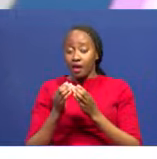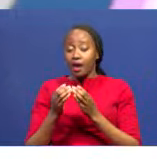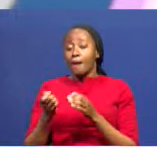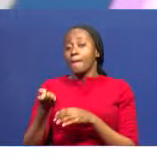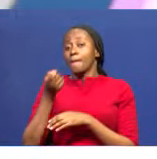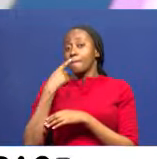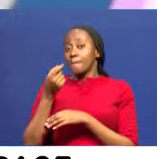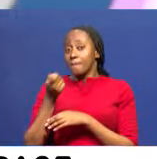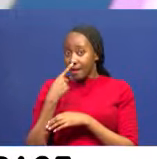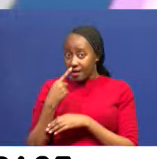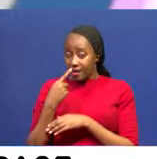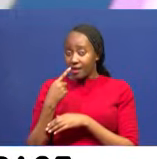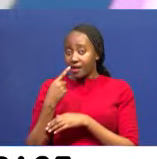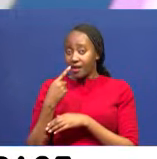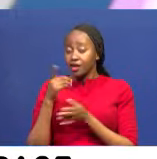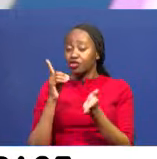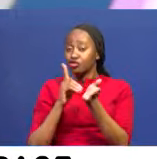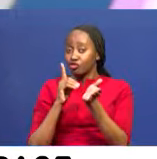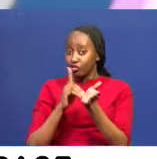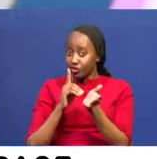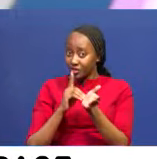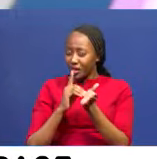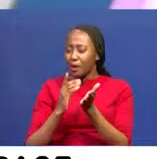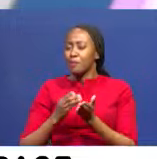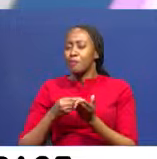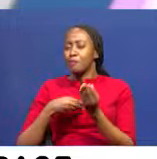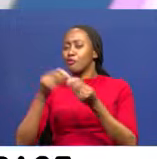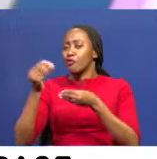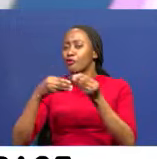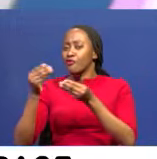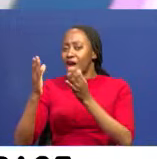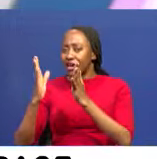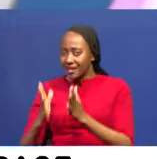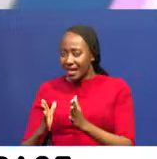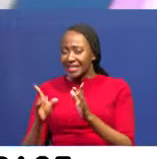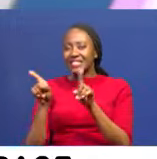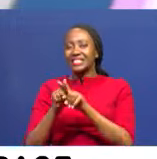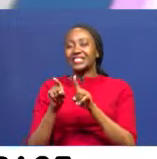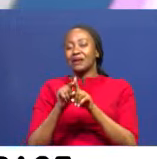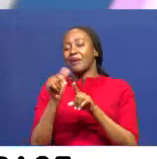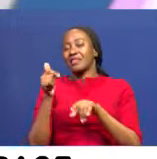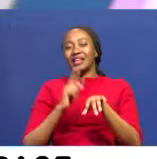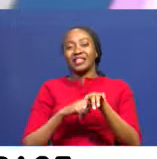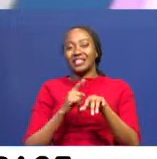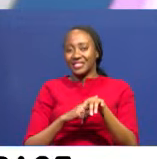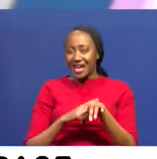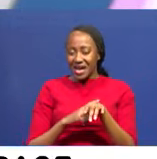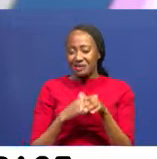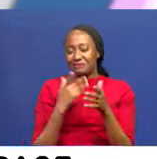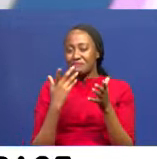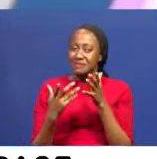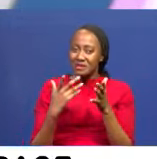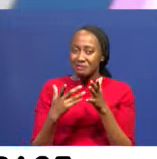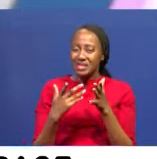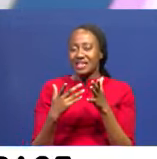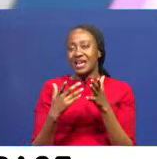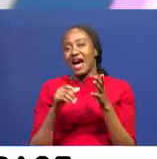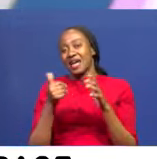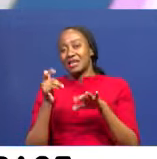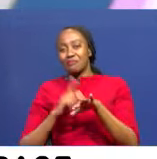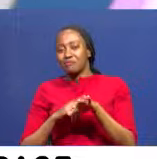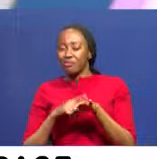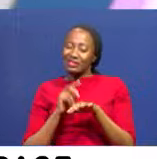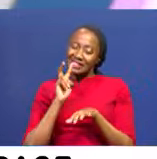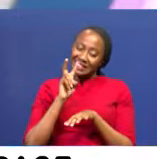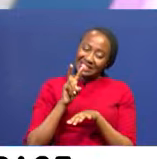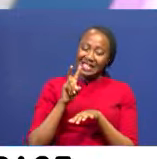accessible healthcare provider and the most underutilized healthcare provider in the healthcare chain. So on that